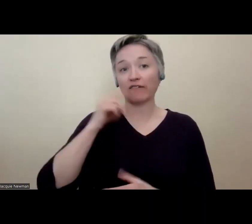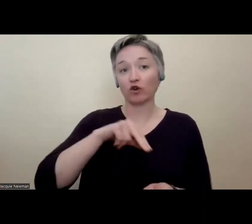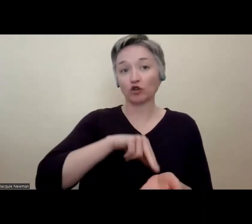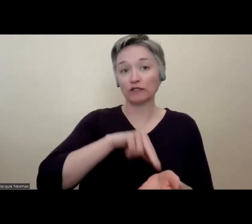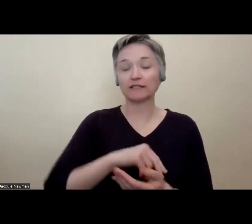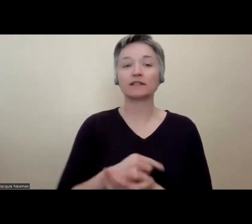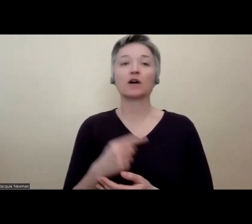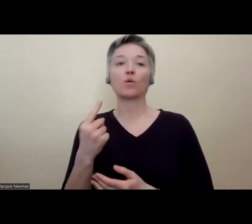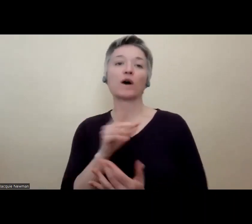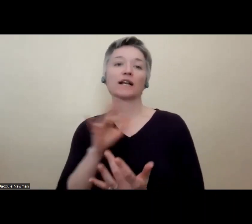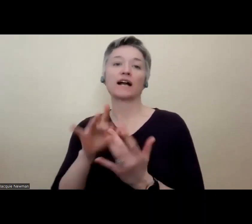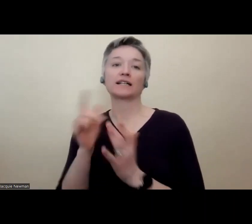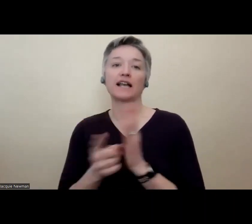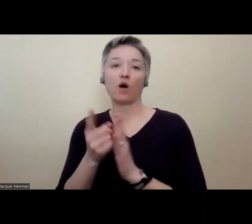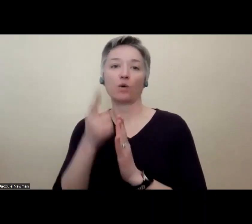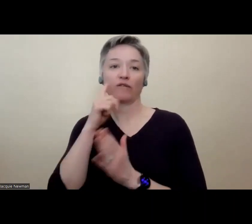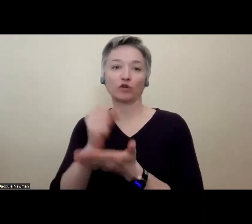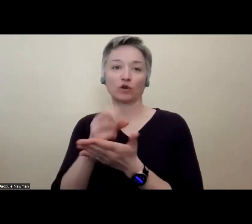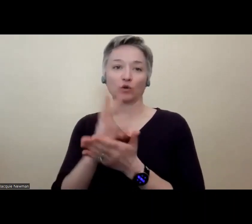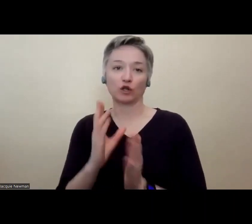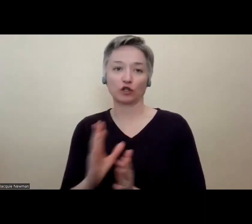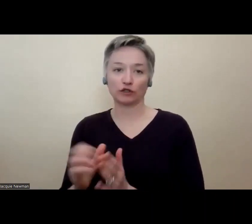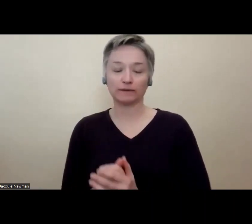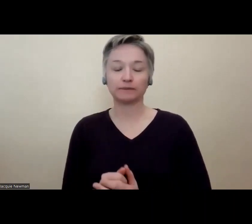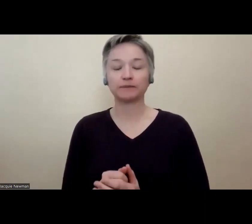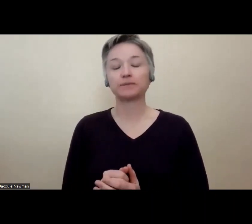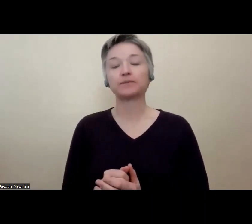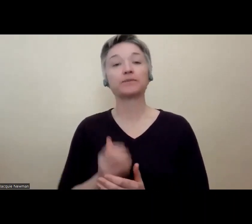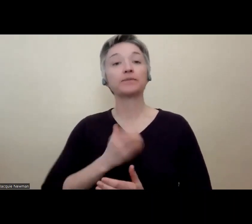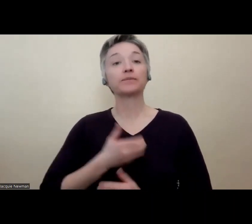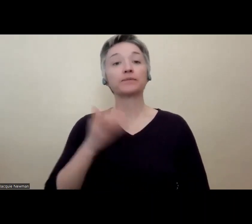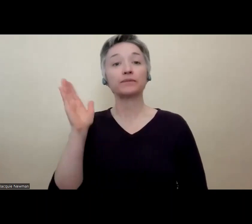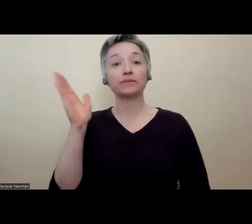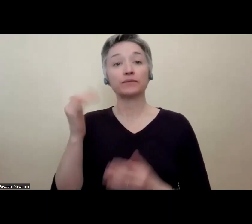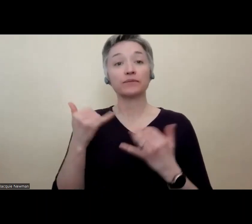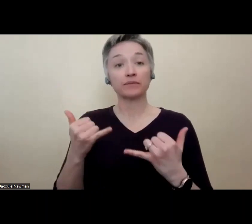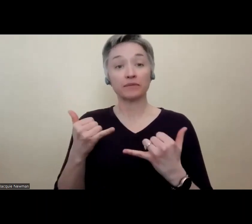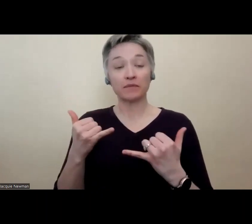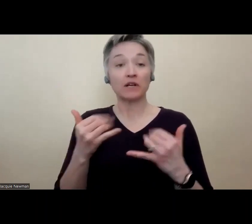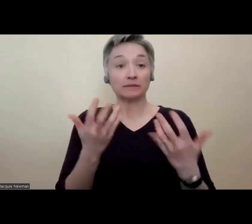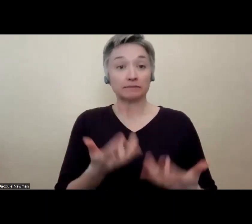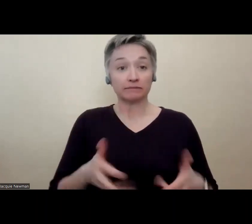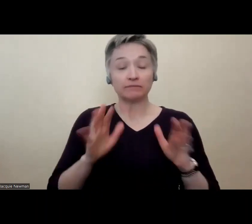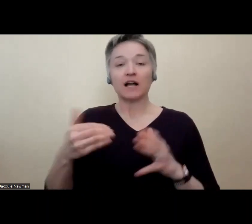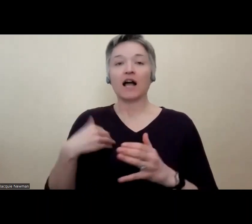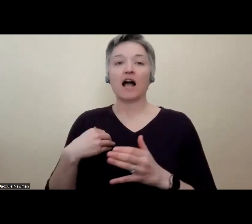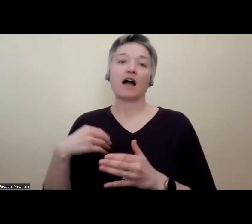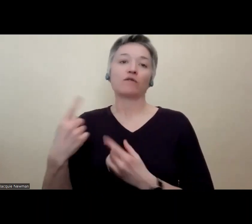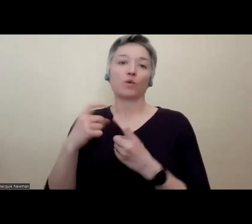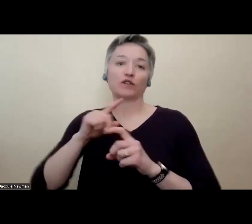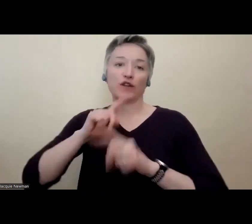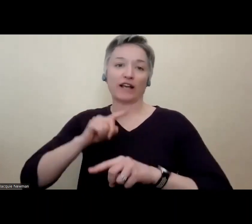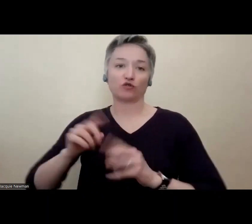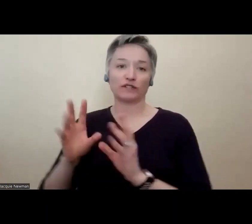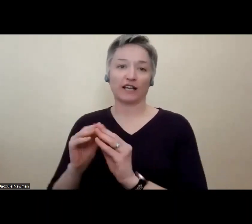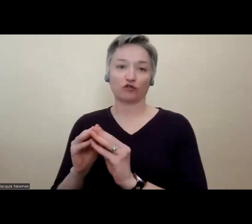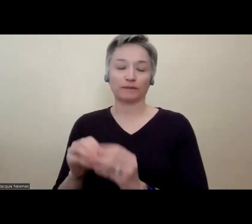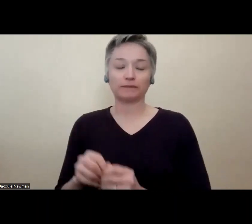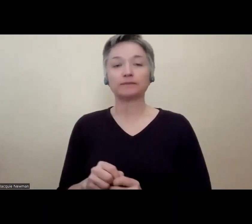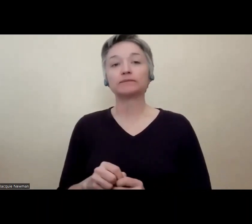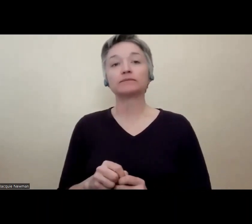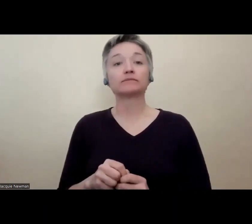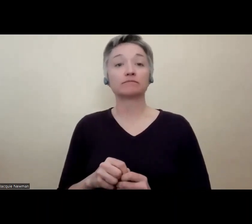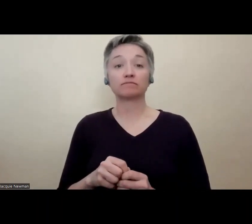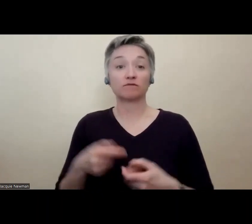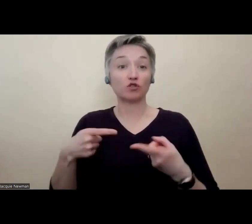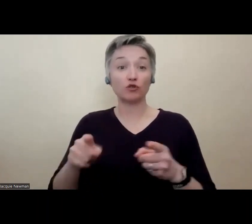one contact hour for social workers. Our presentation will be followed by a Q&A session. Throughout the presentation, please feel